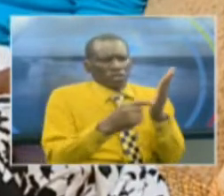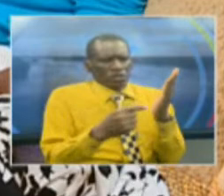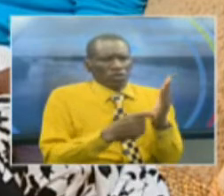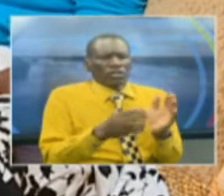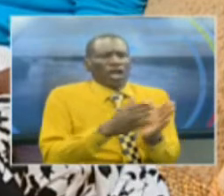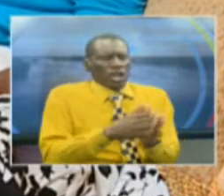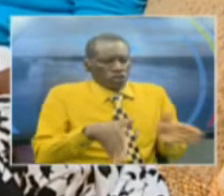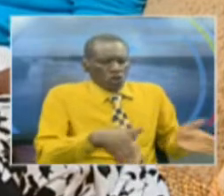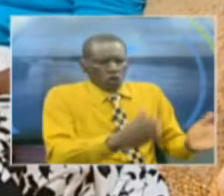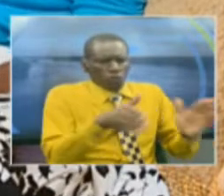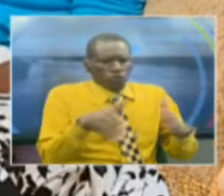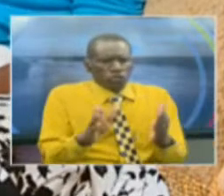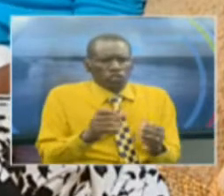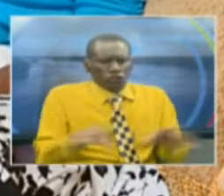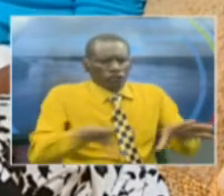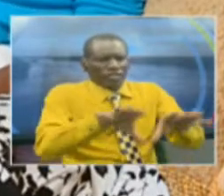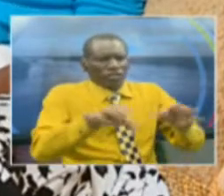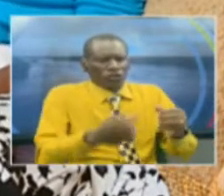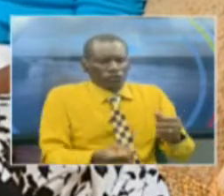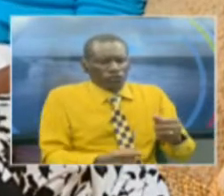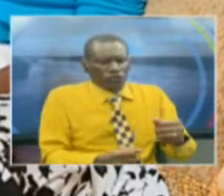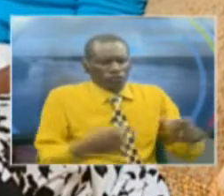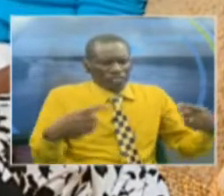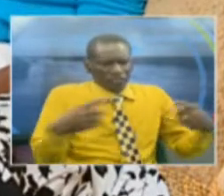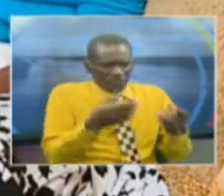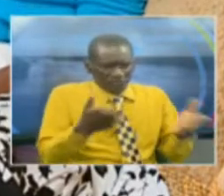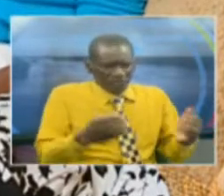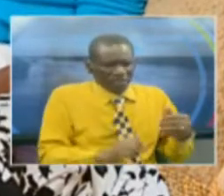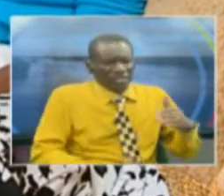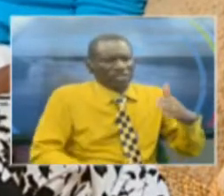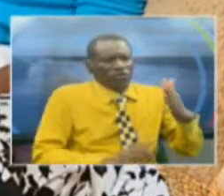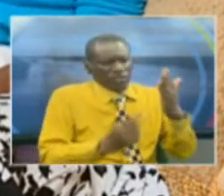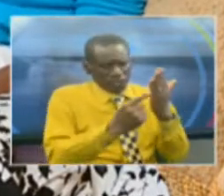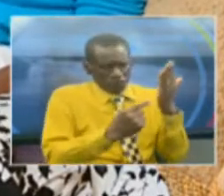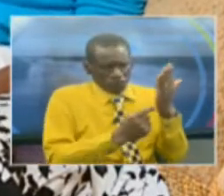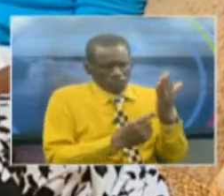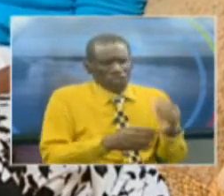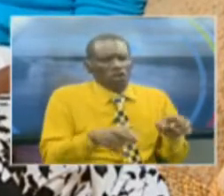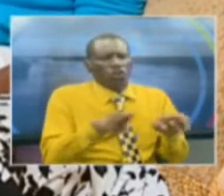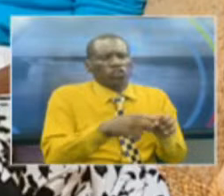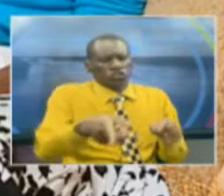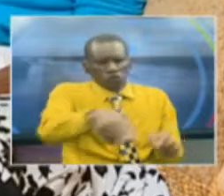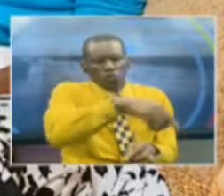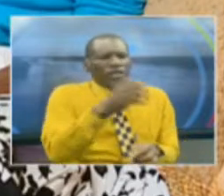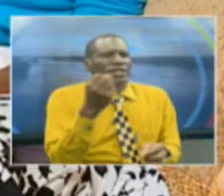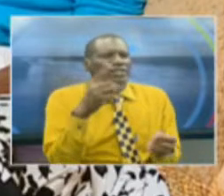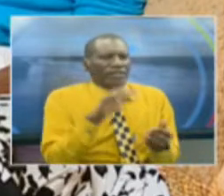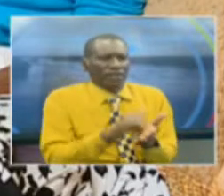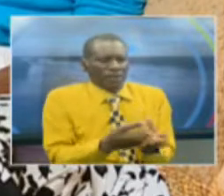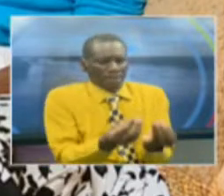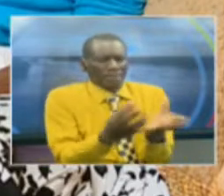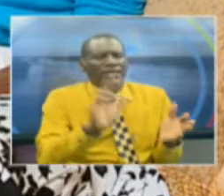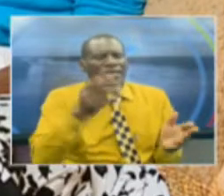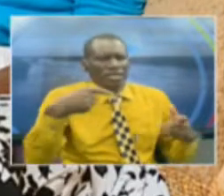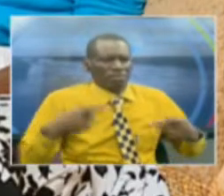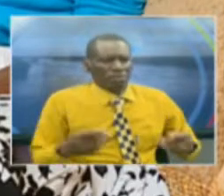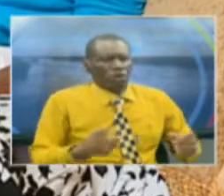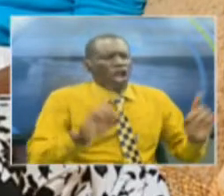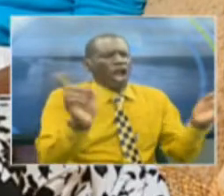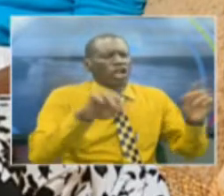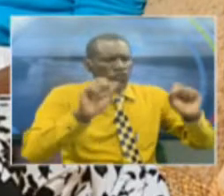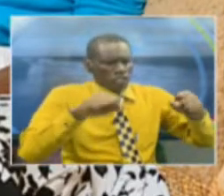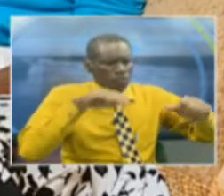and the opportunity of assistive devices. However, we also understand that many Kenyans are not able